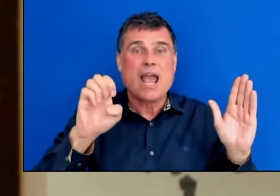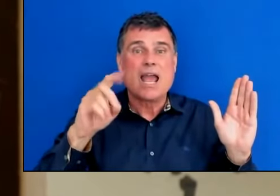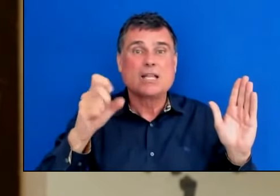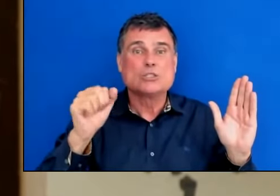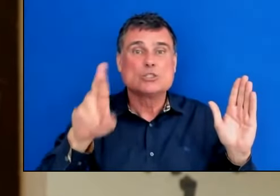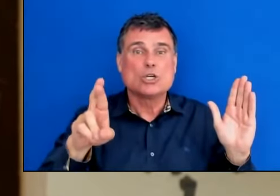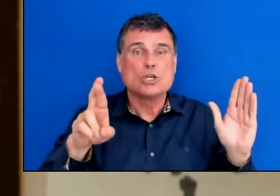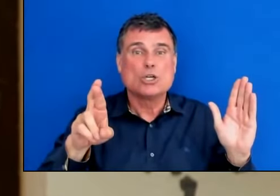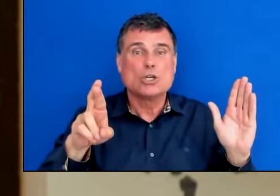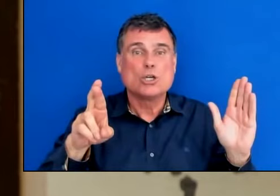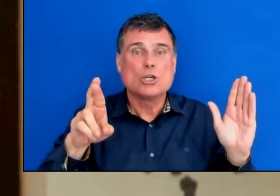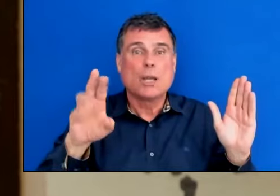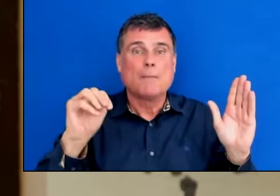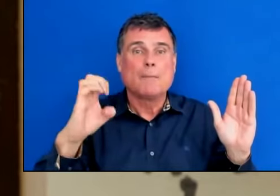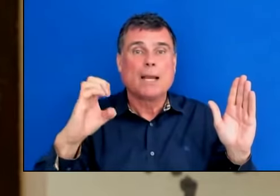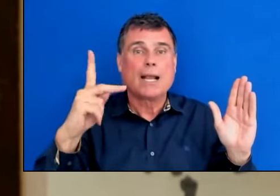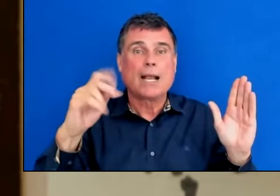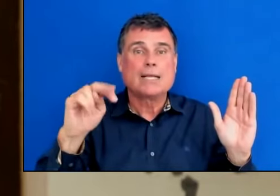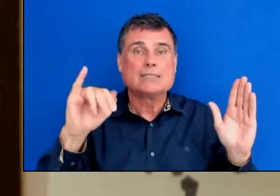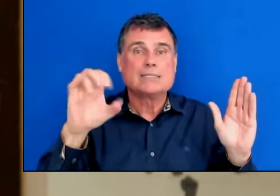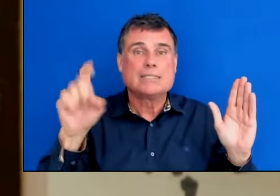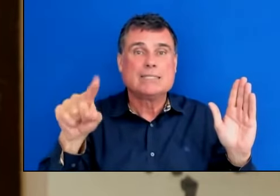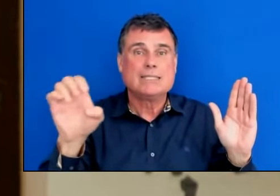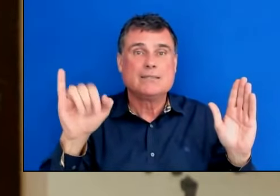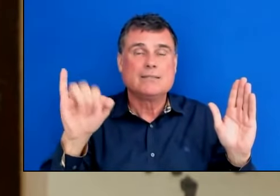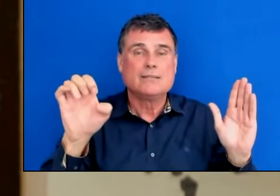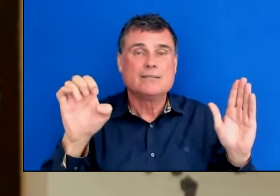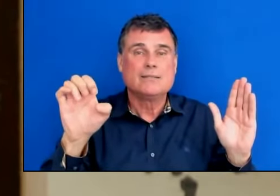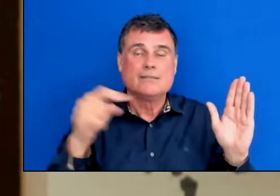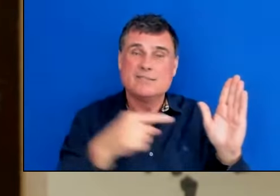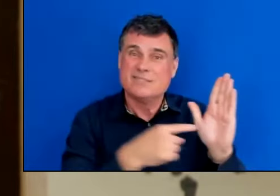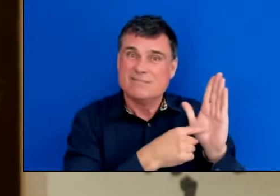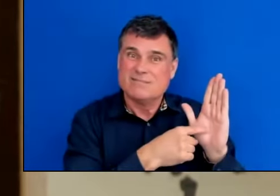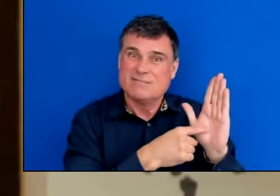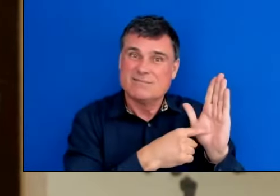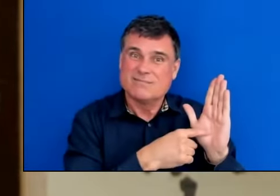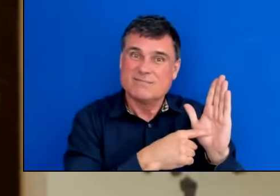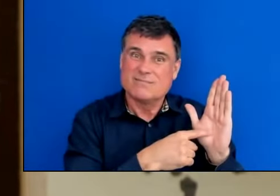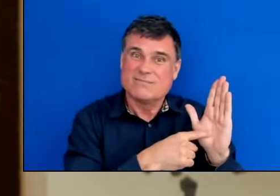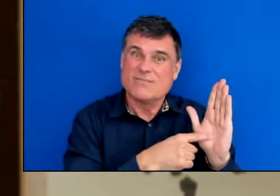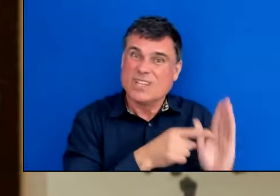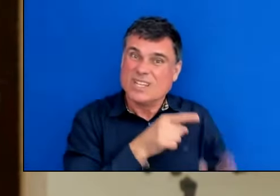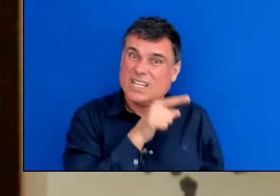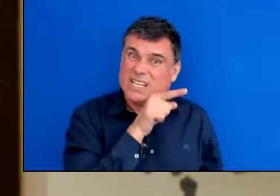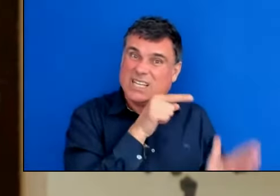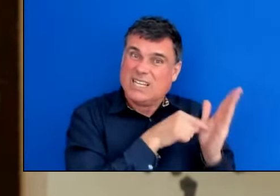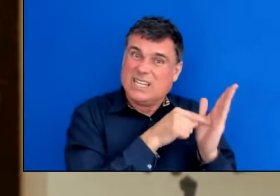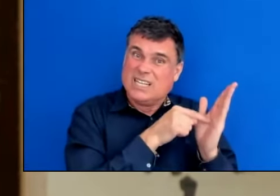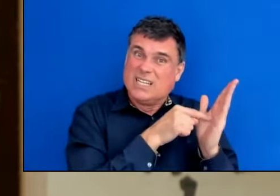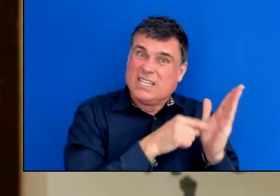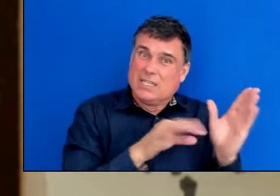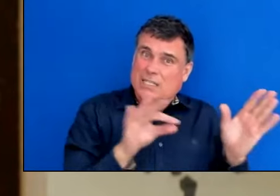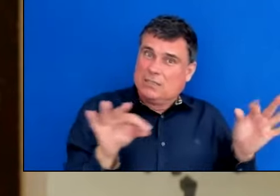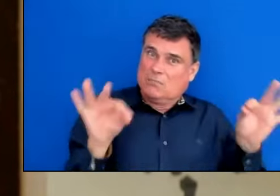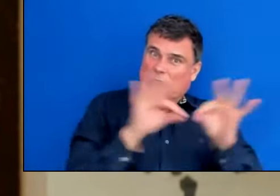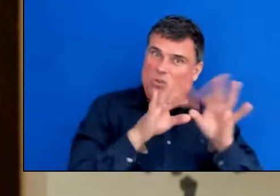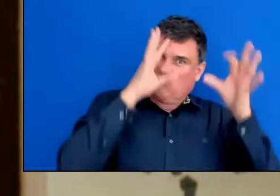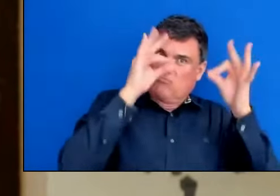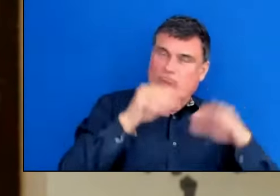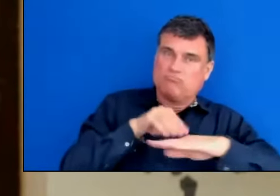for Vancouver Centre, and the key figure in the decision of uprooting Japanese